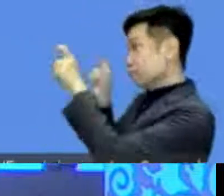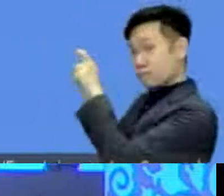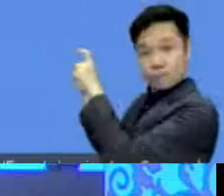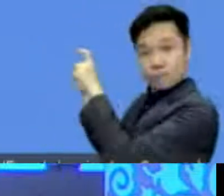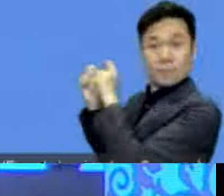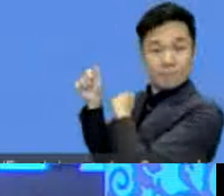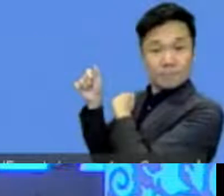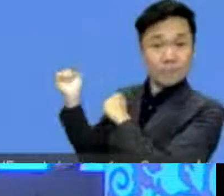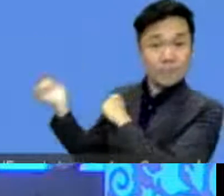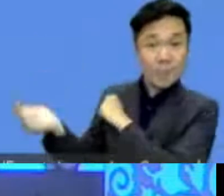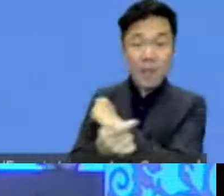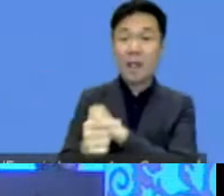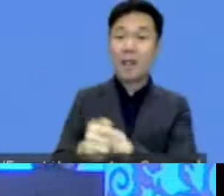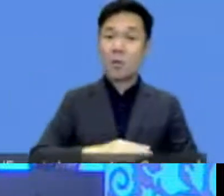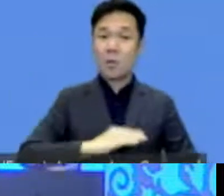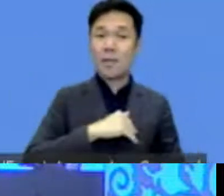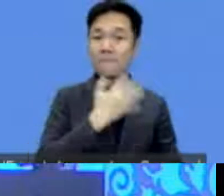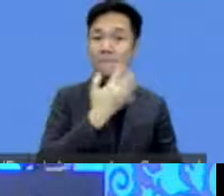read